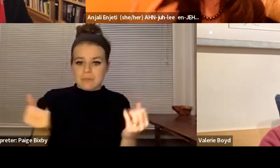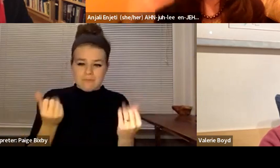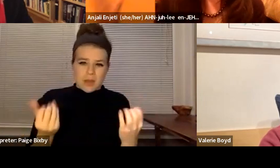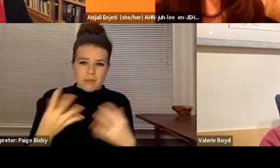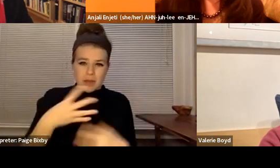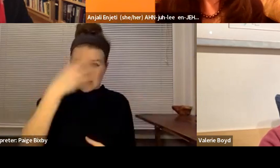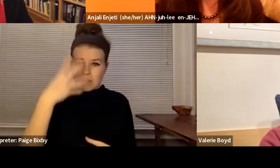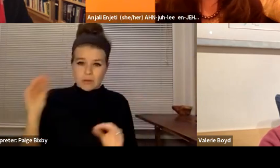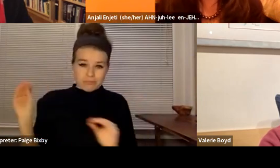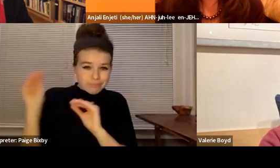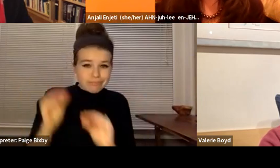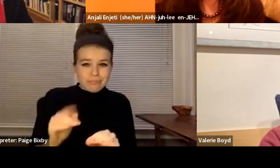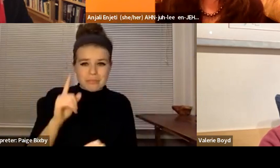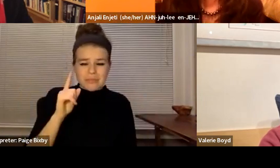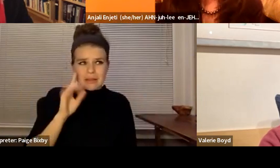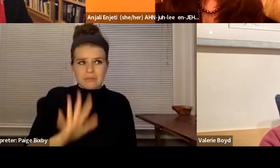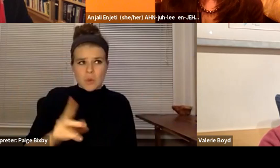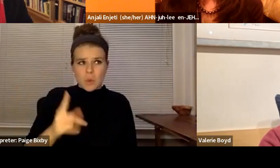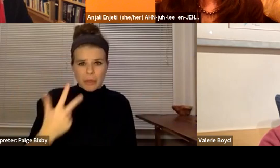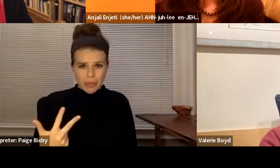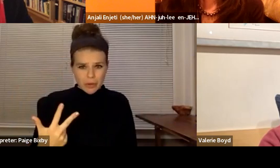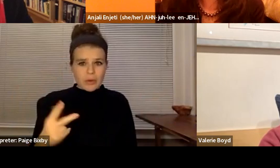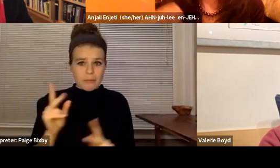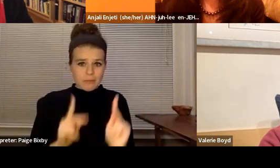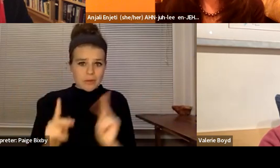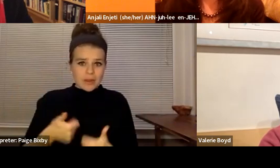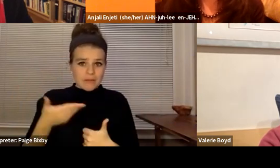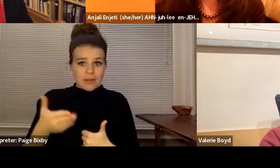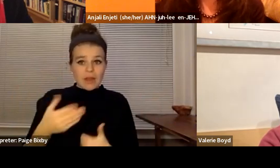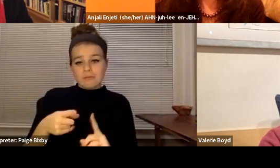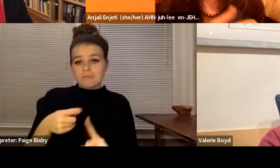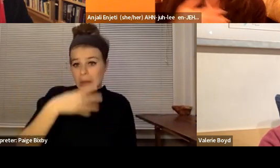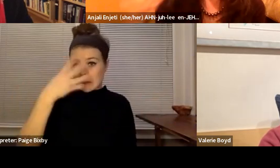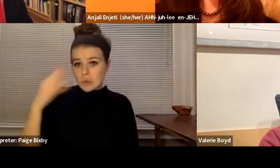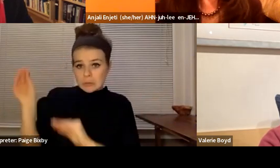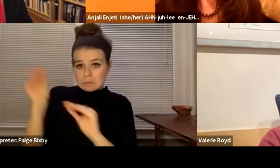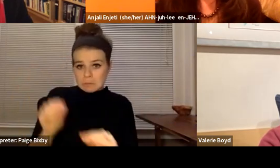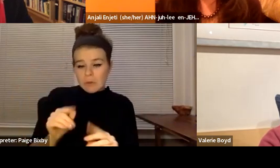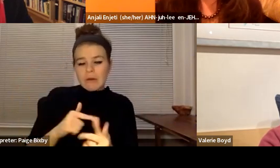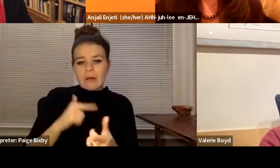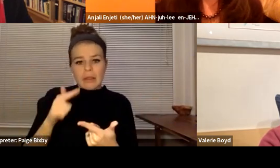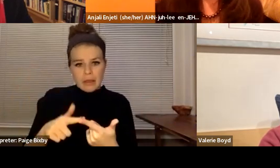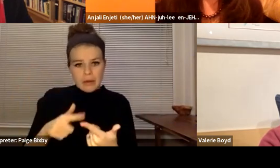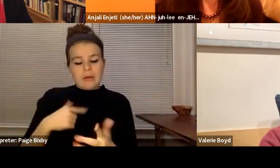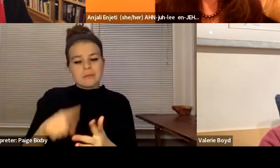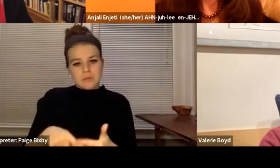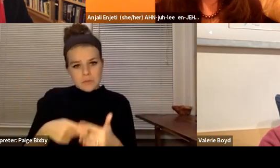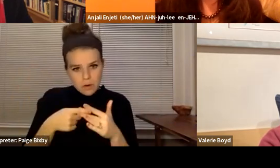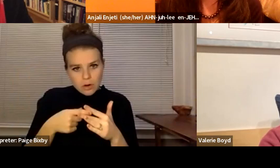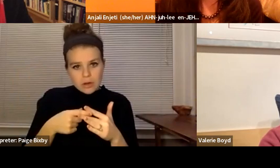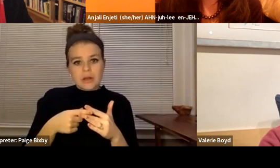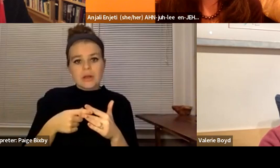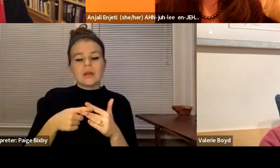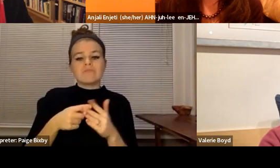population, something like one third of it is immigrant. And then I started getting into Asian